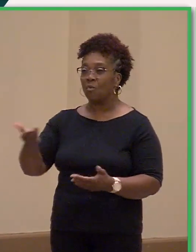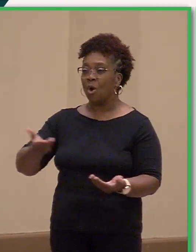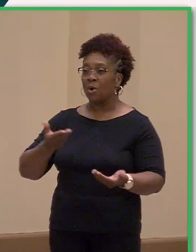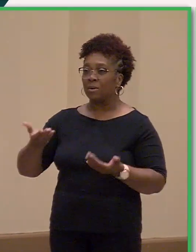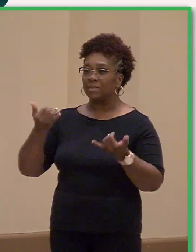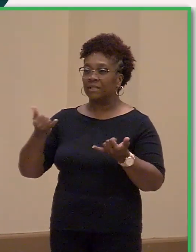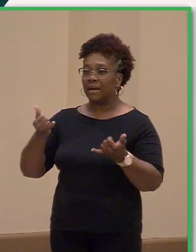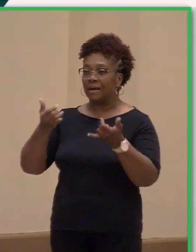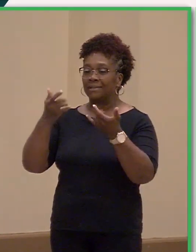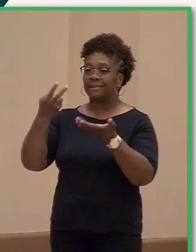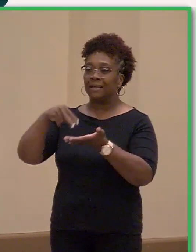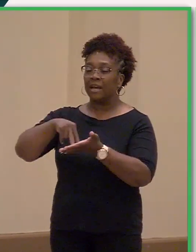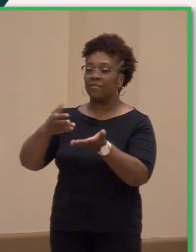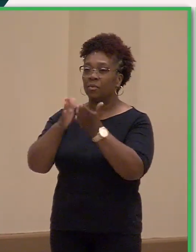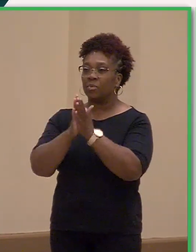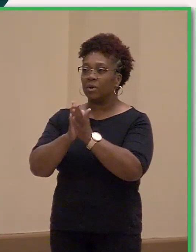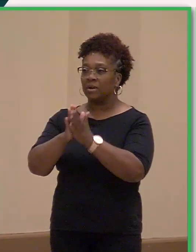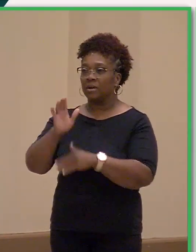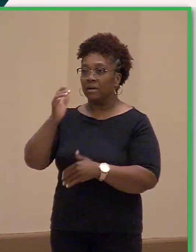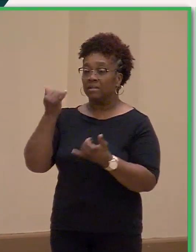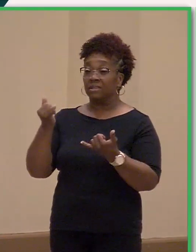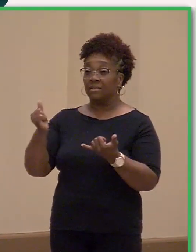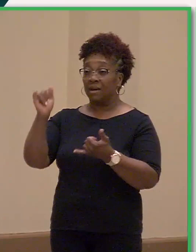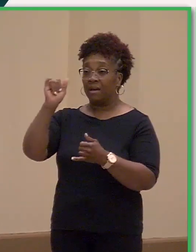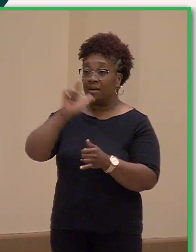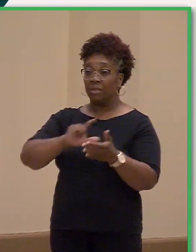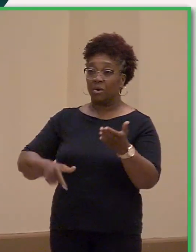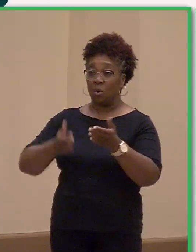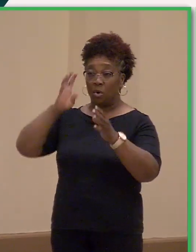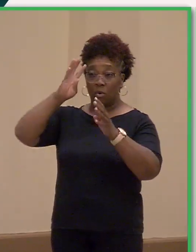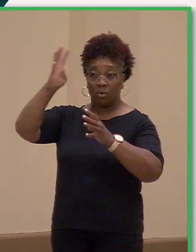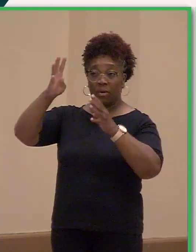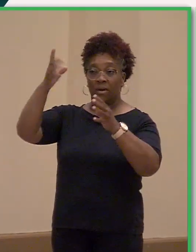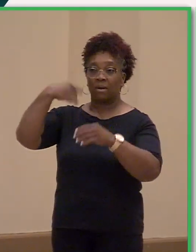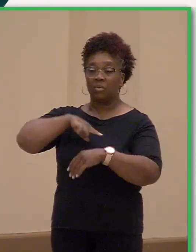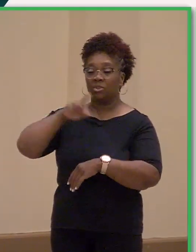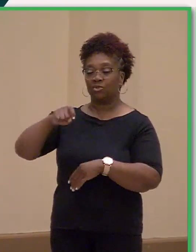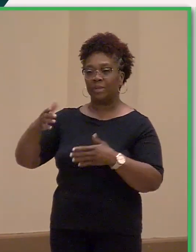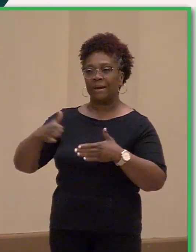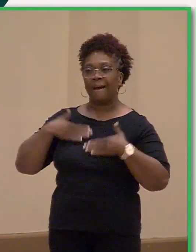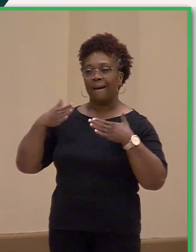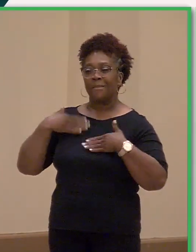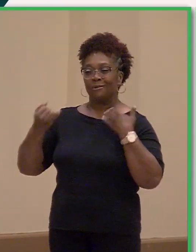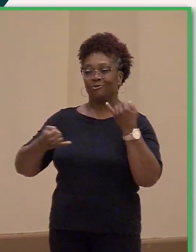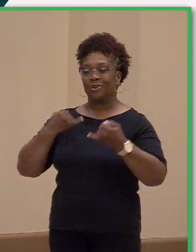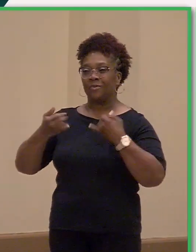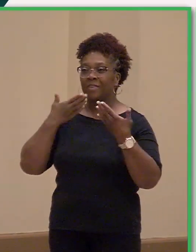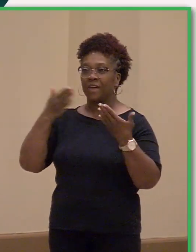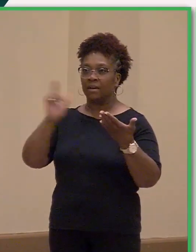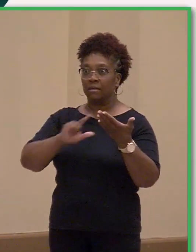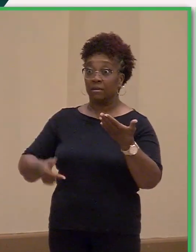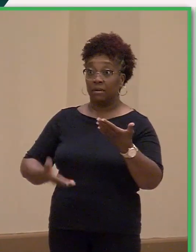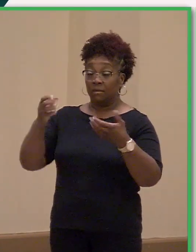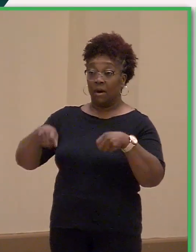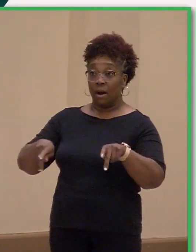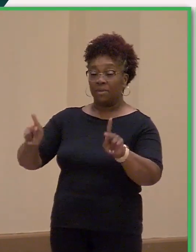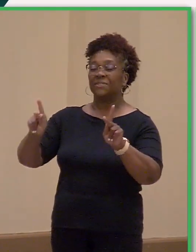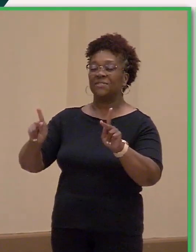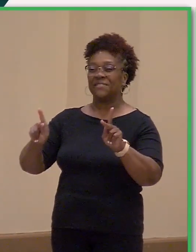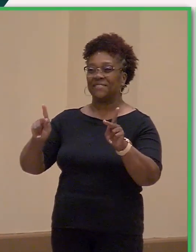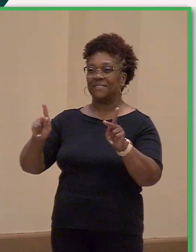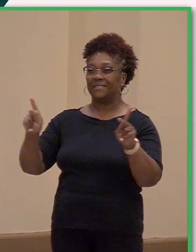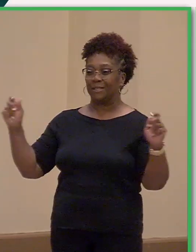The word of the Lord says, truly this is the day that the Lord has made, and we are to rejoice and to be glad in it. So we thank the Lord for this opportunity to meet